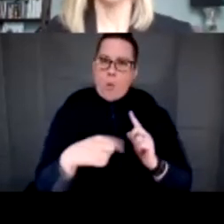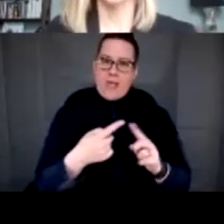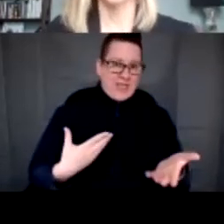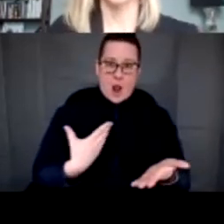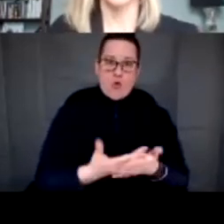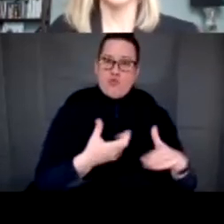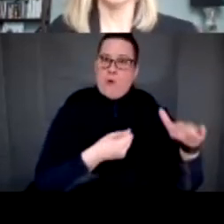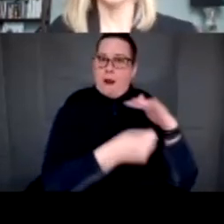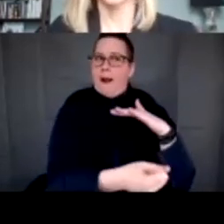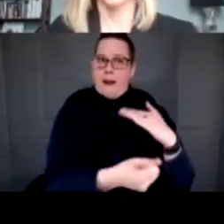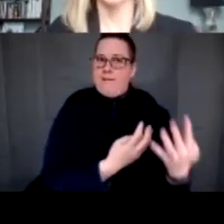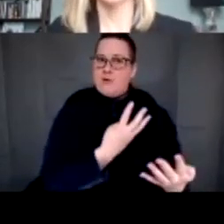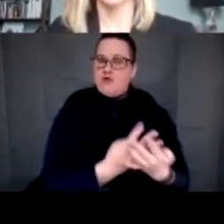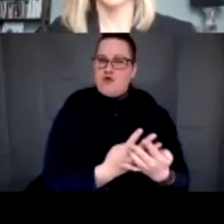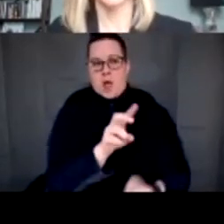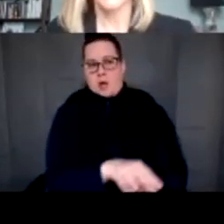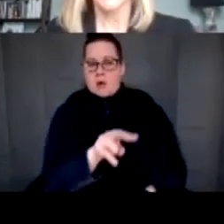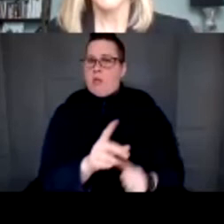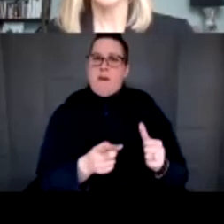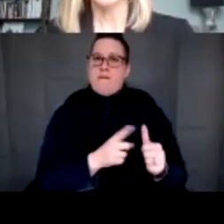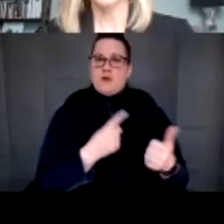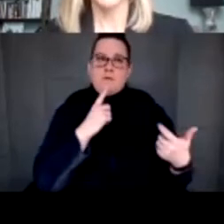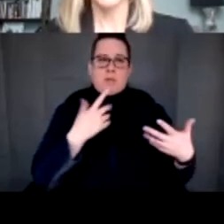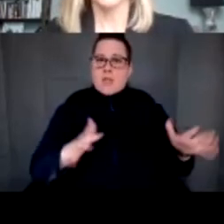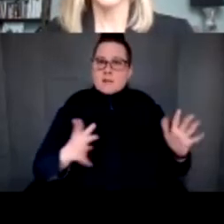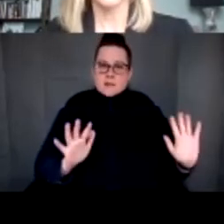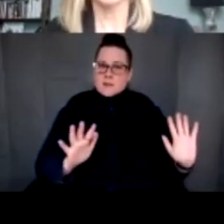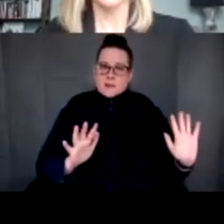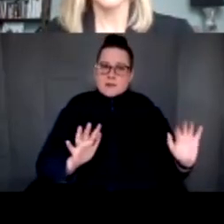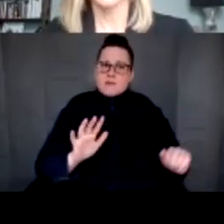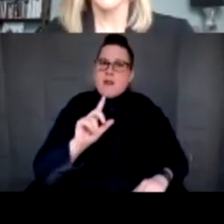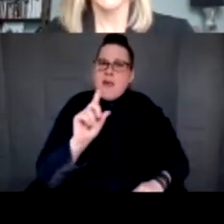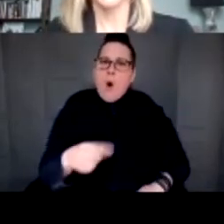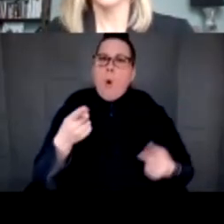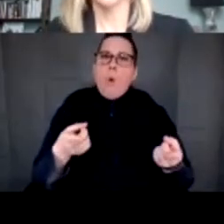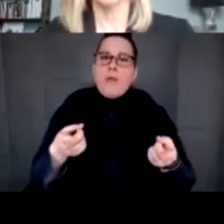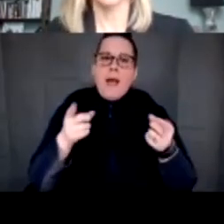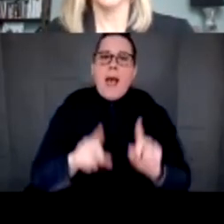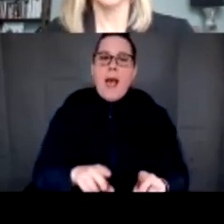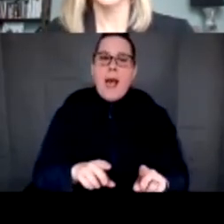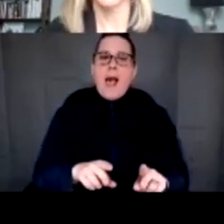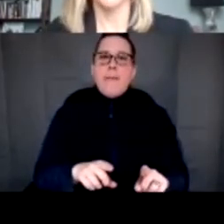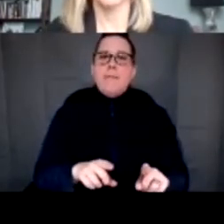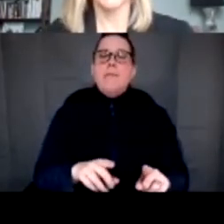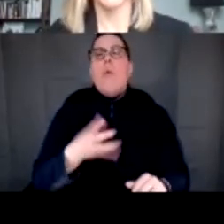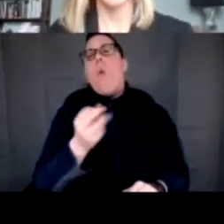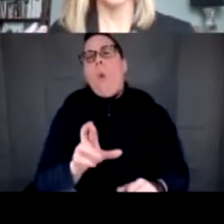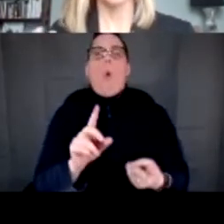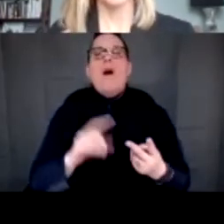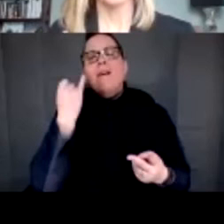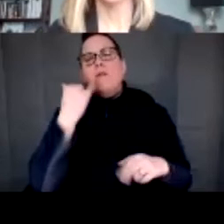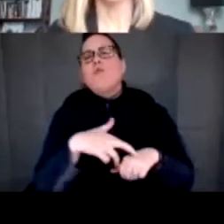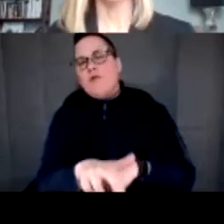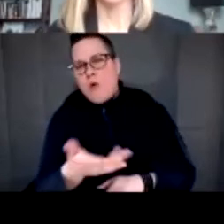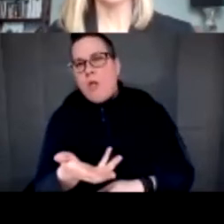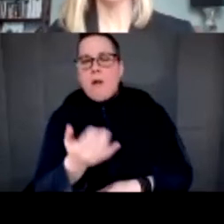essentially to when they are first incarcerated. And that only occurs unless there is a referral. So either by